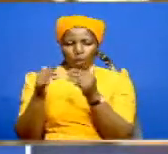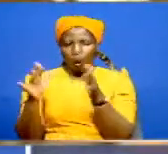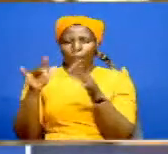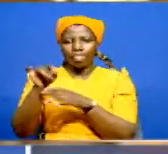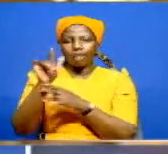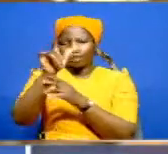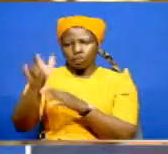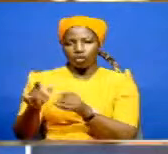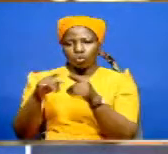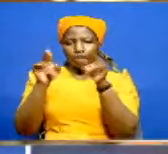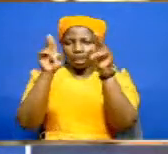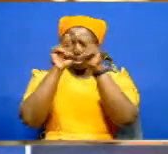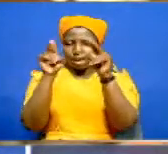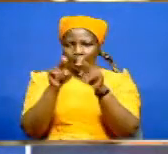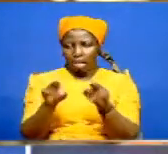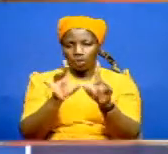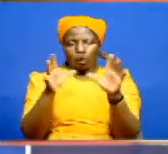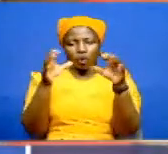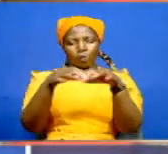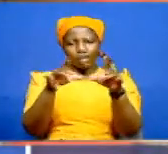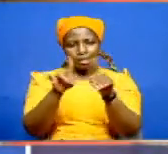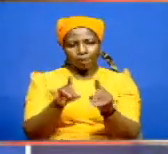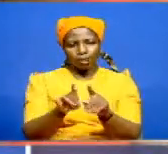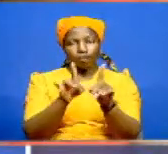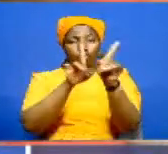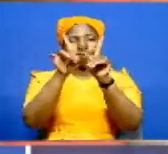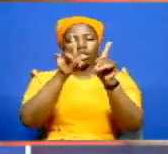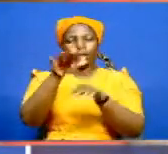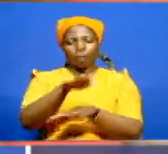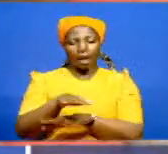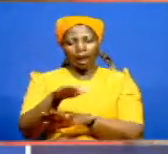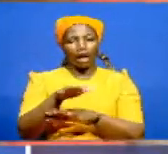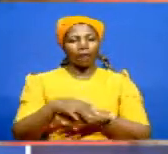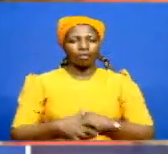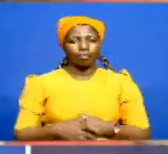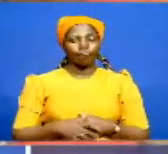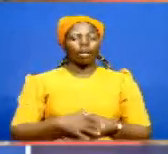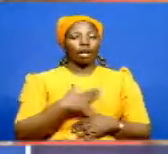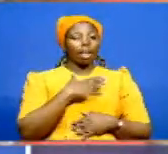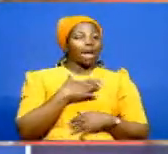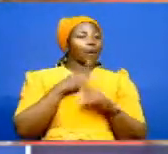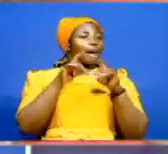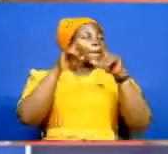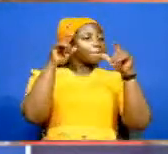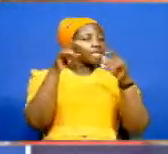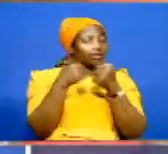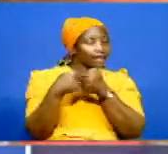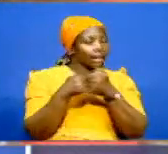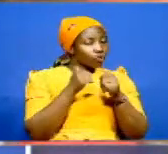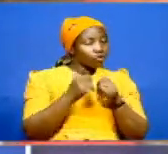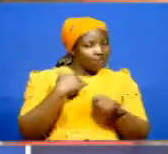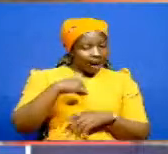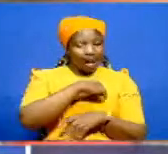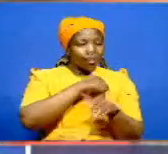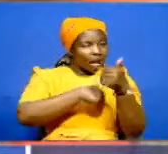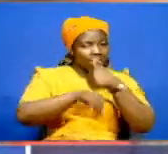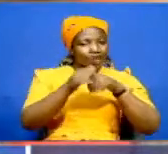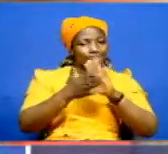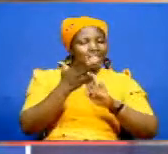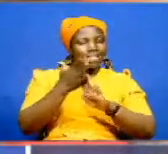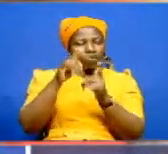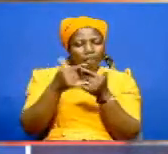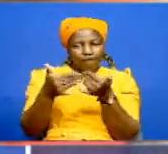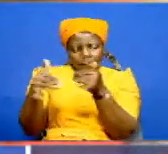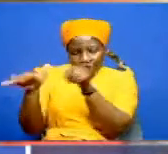community as a tourism destination. Our main challenge, of which we are moving fast to fill the gap,